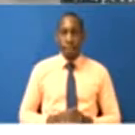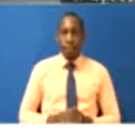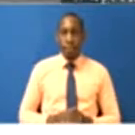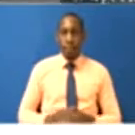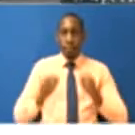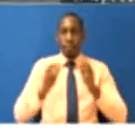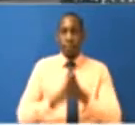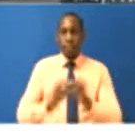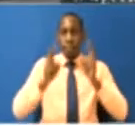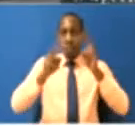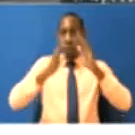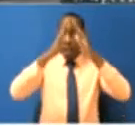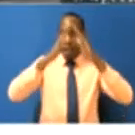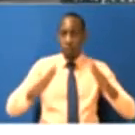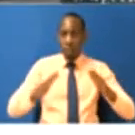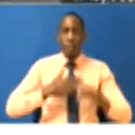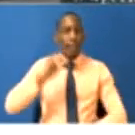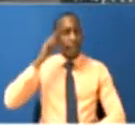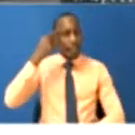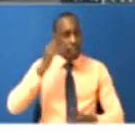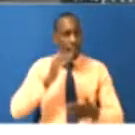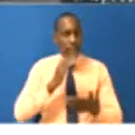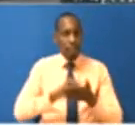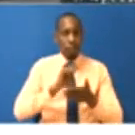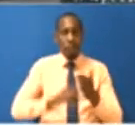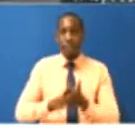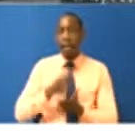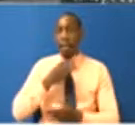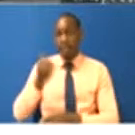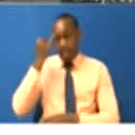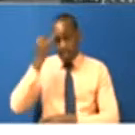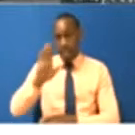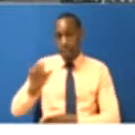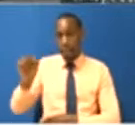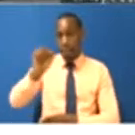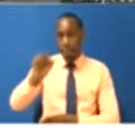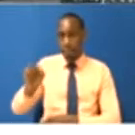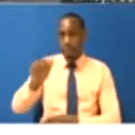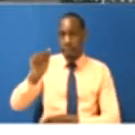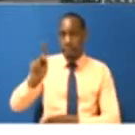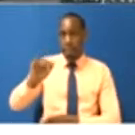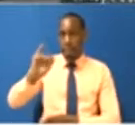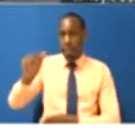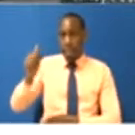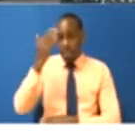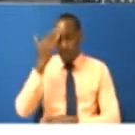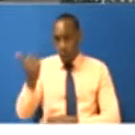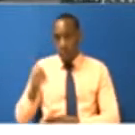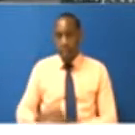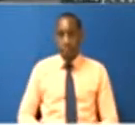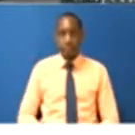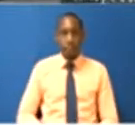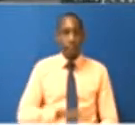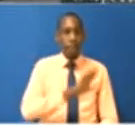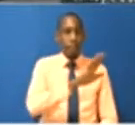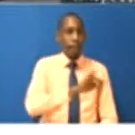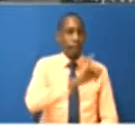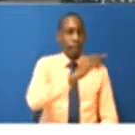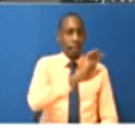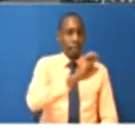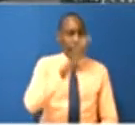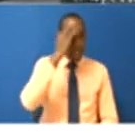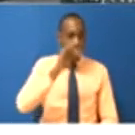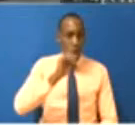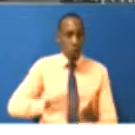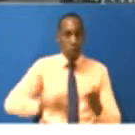of housing i think i liked zakarya's idea uh because of course he got the knowledge that his jubilee